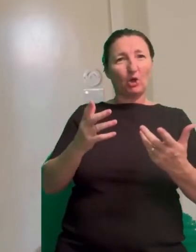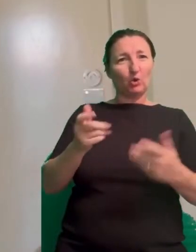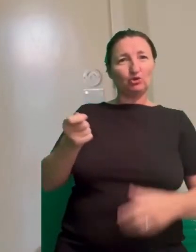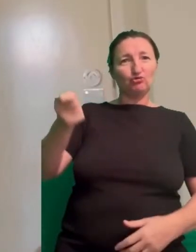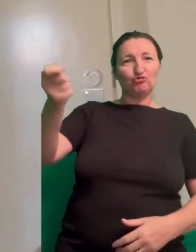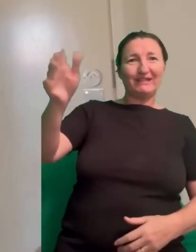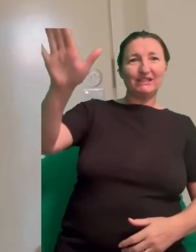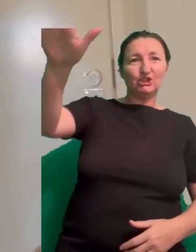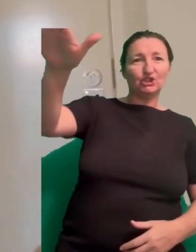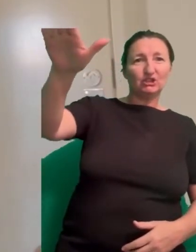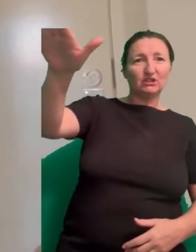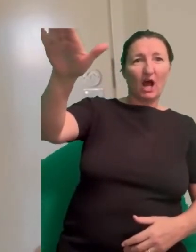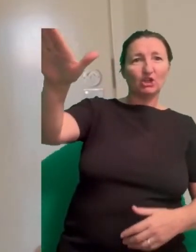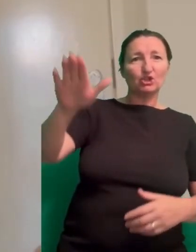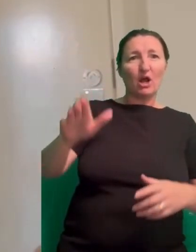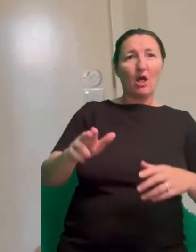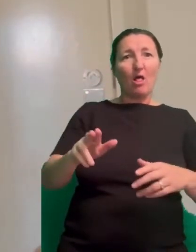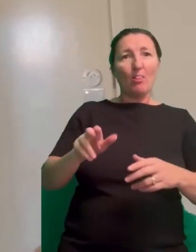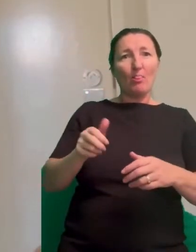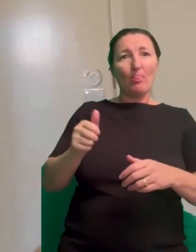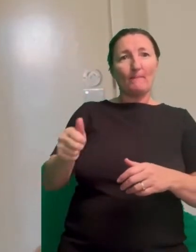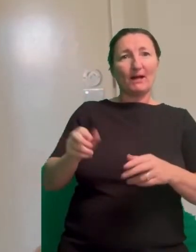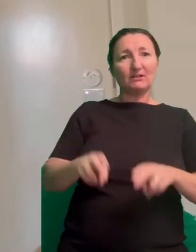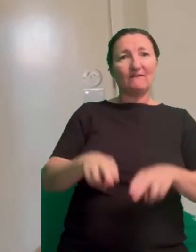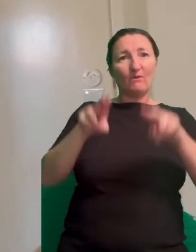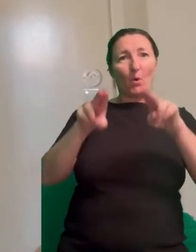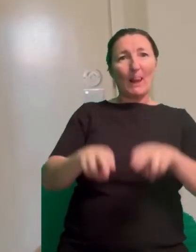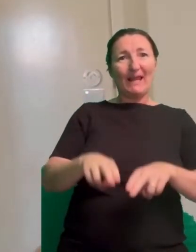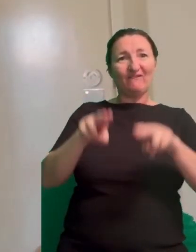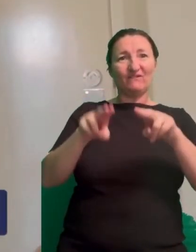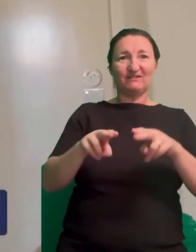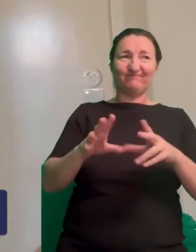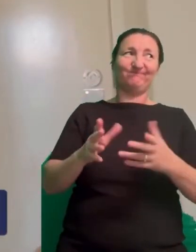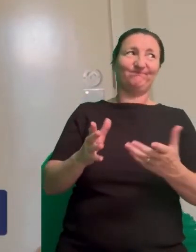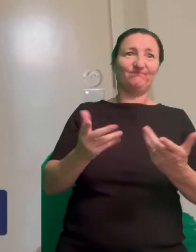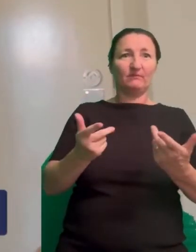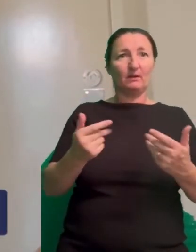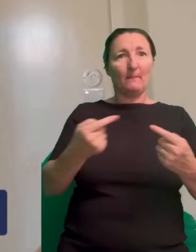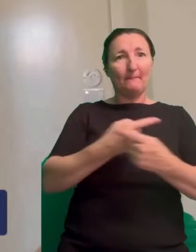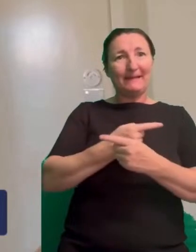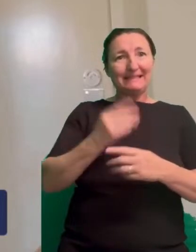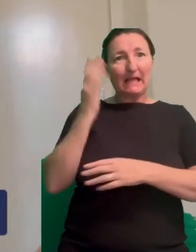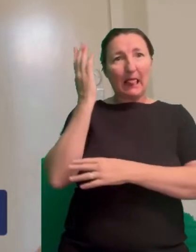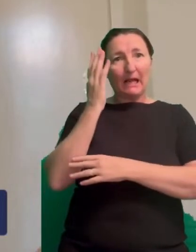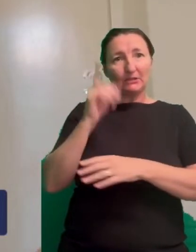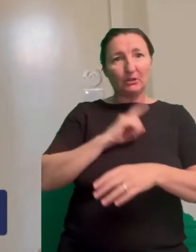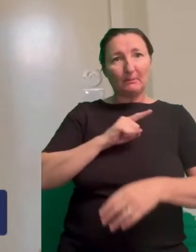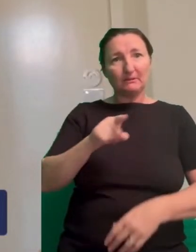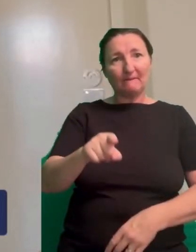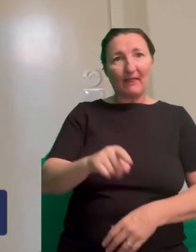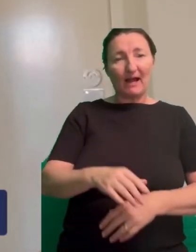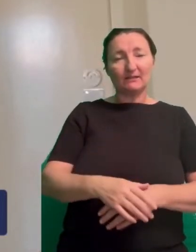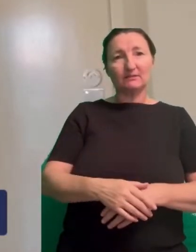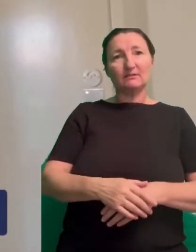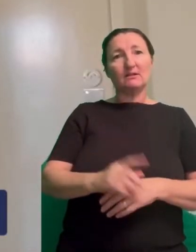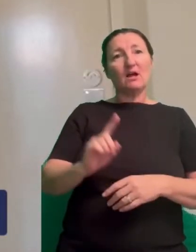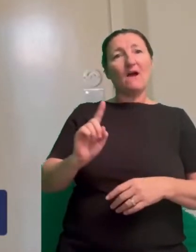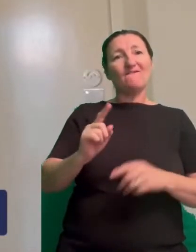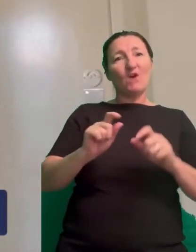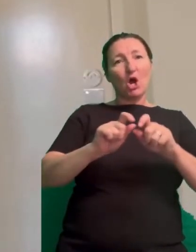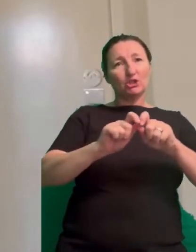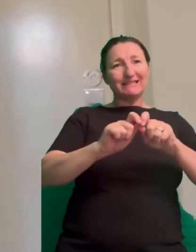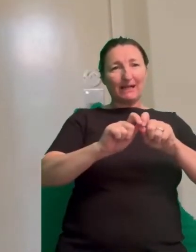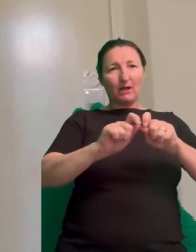stuck in a lift and missed a lecture. So my first stick was made of wood. It was just a dowel from a local hardware